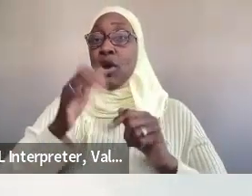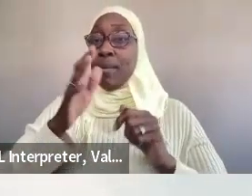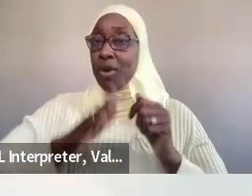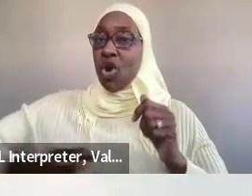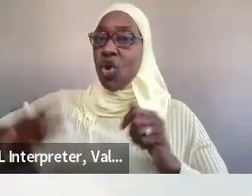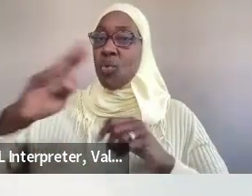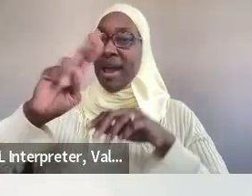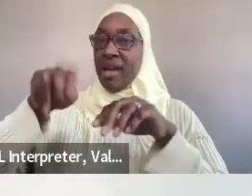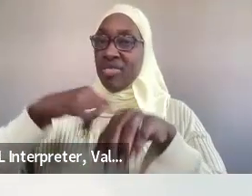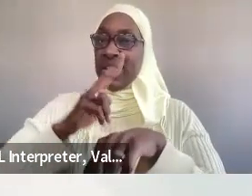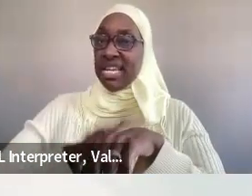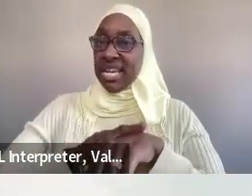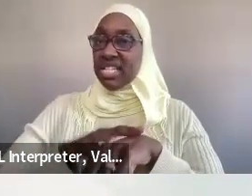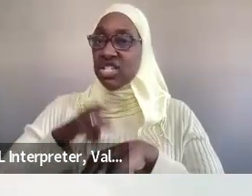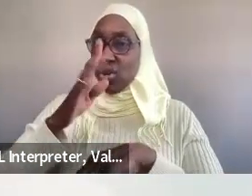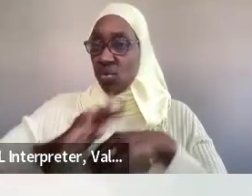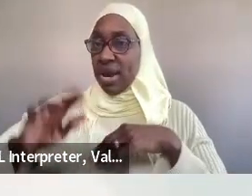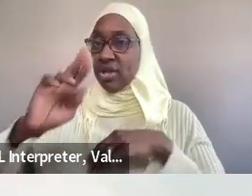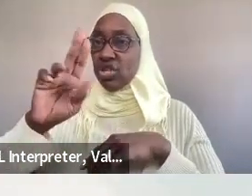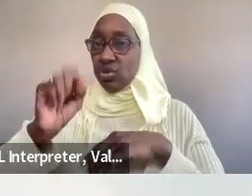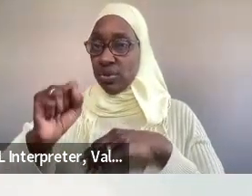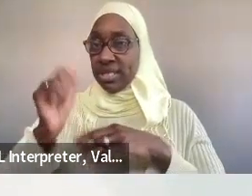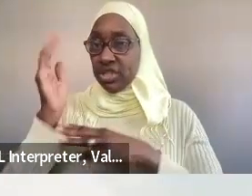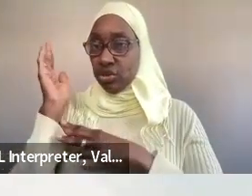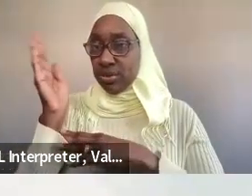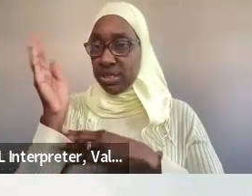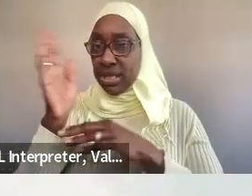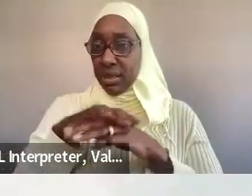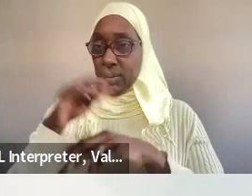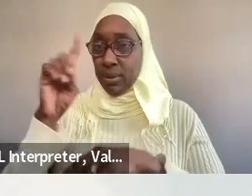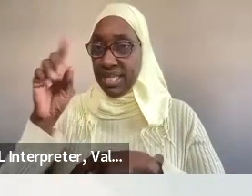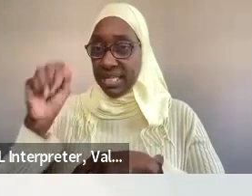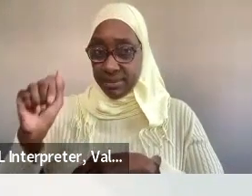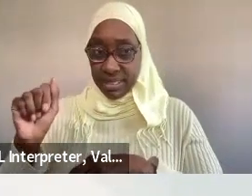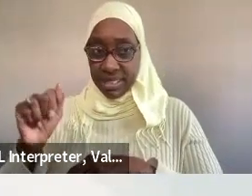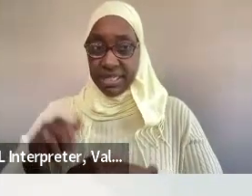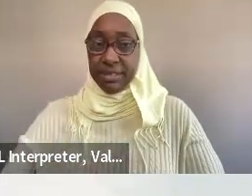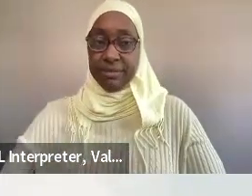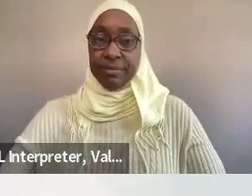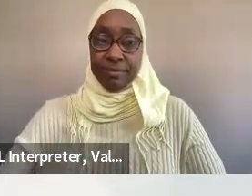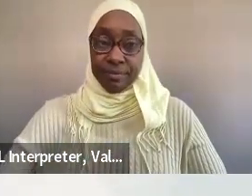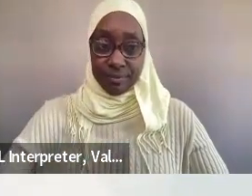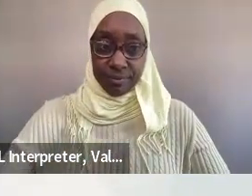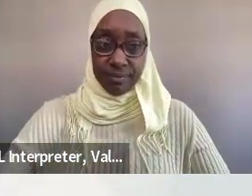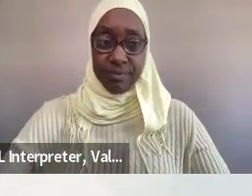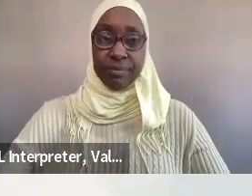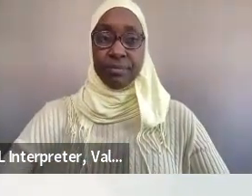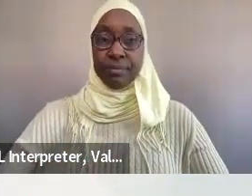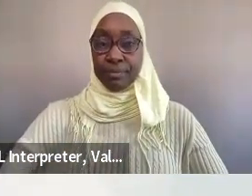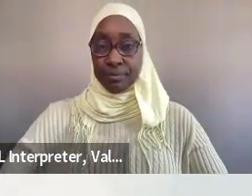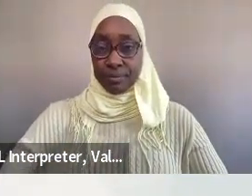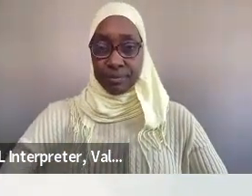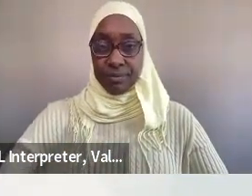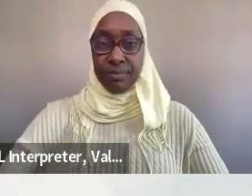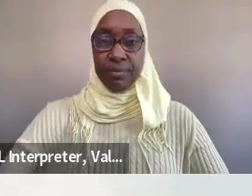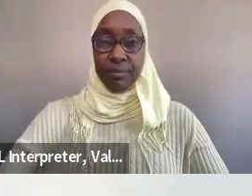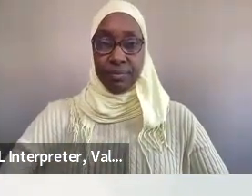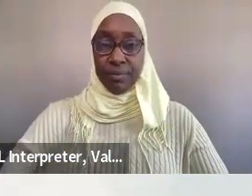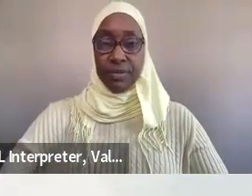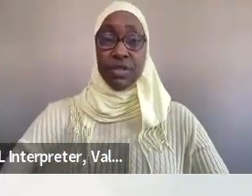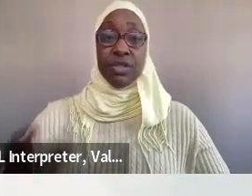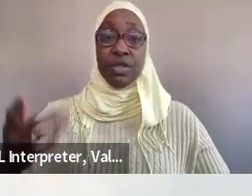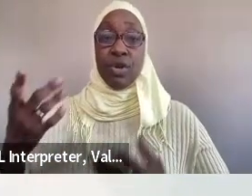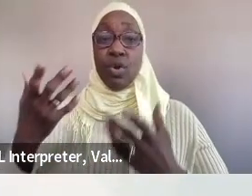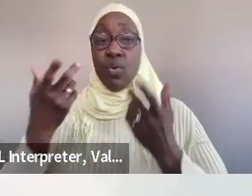To promote understanding and awareness of disability issues, highlighting and advertising available campus resources for disability